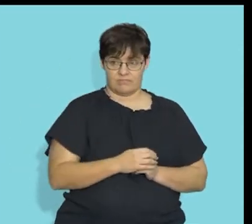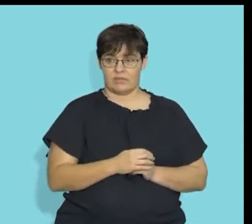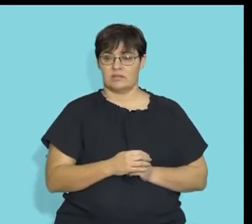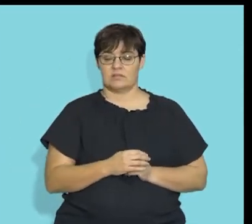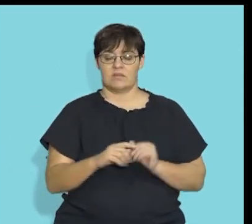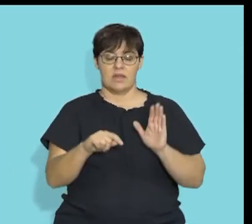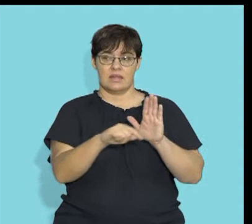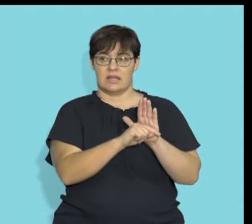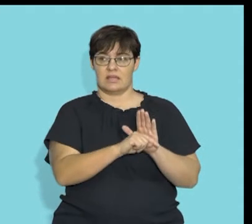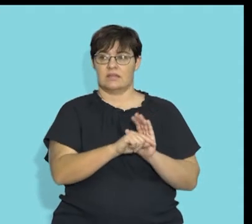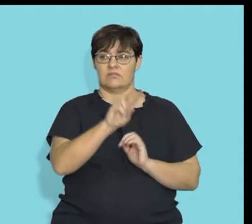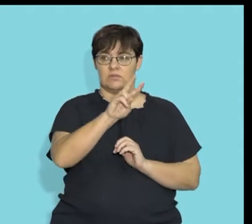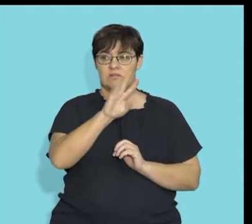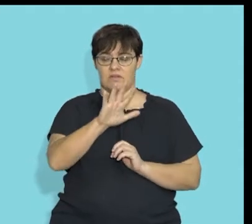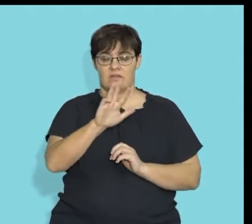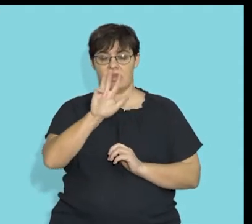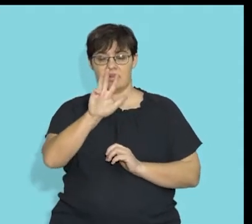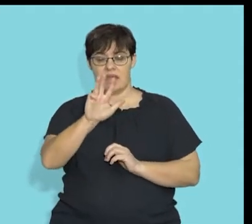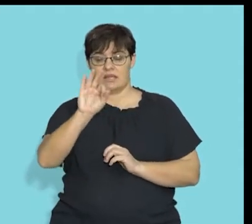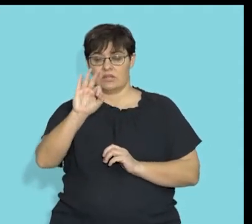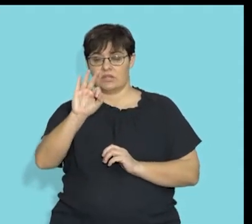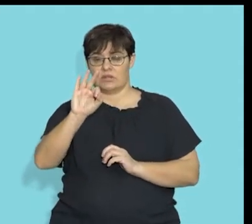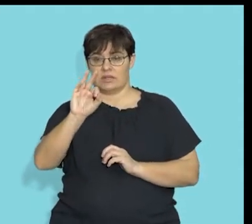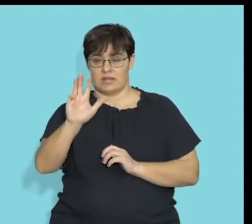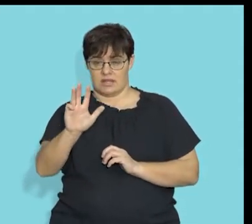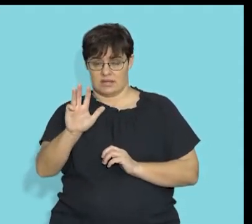there. So I'm going to have negative